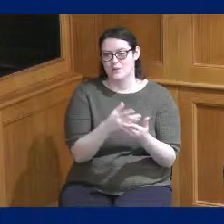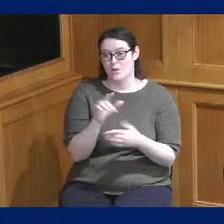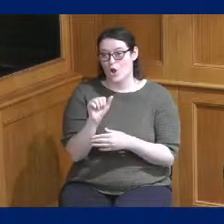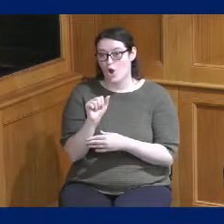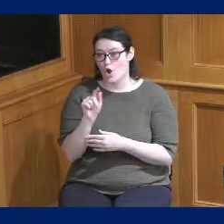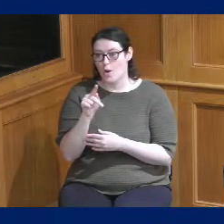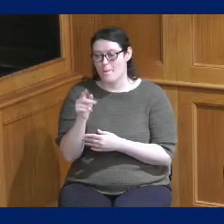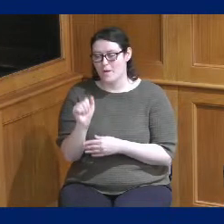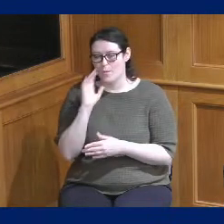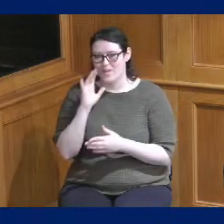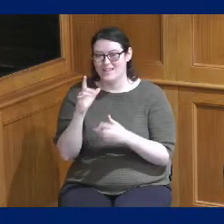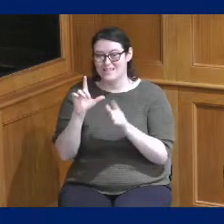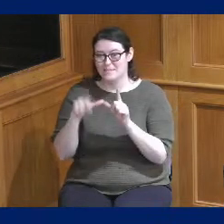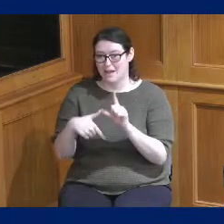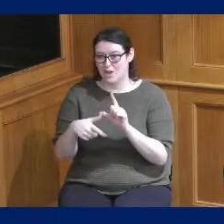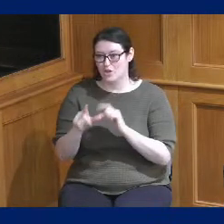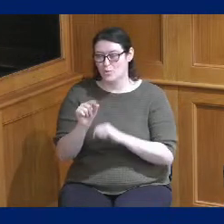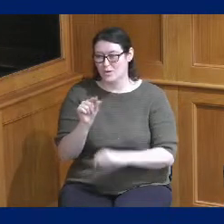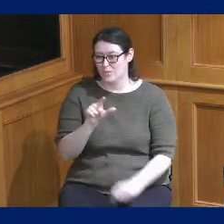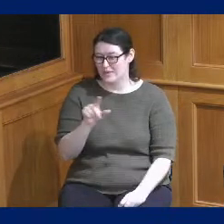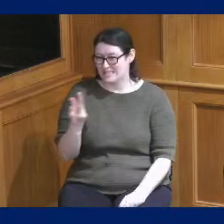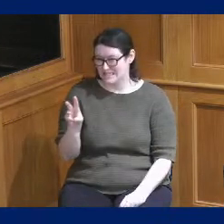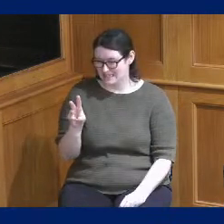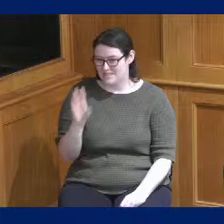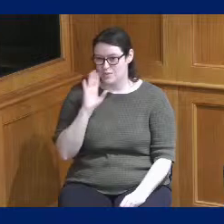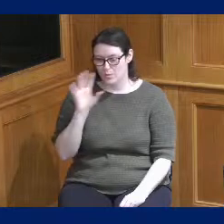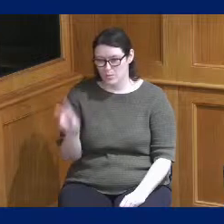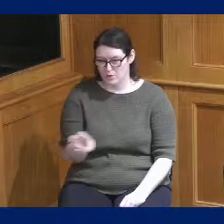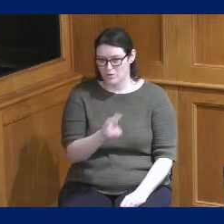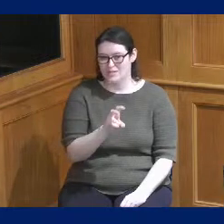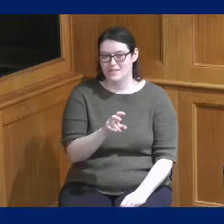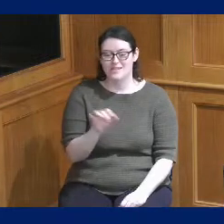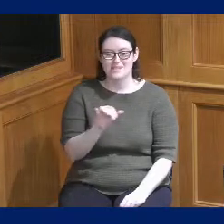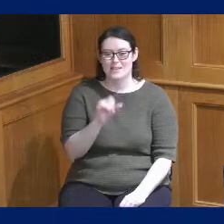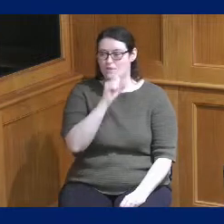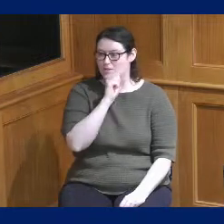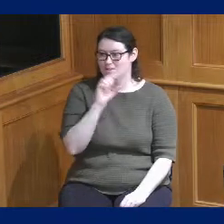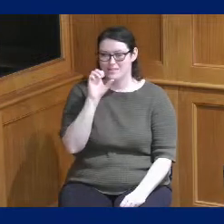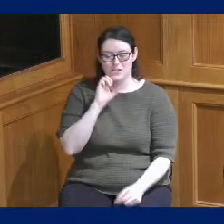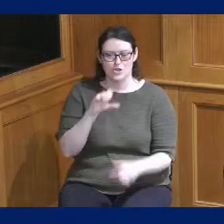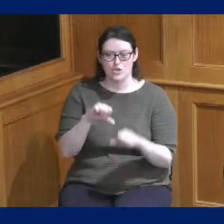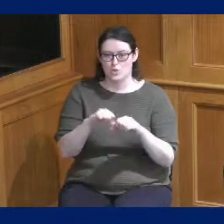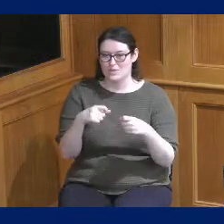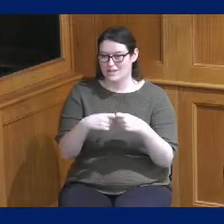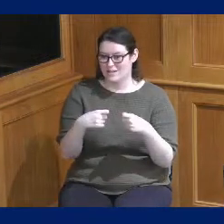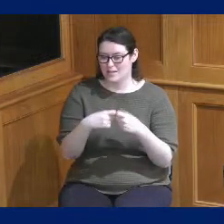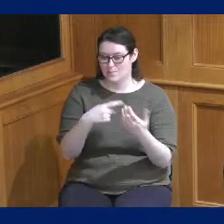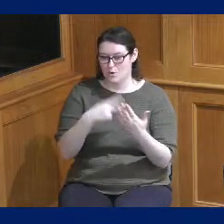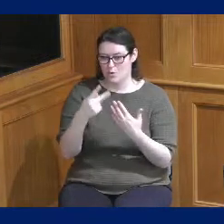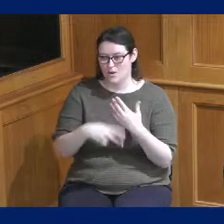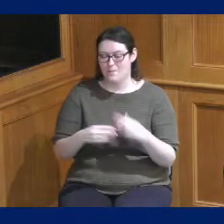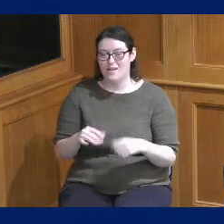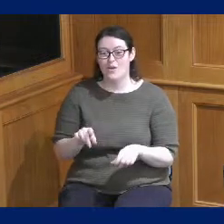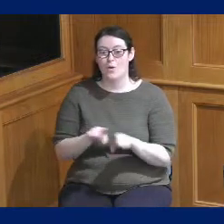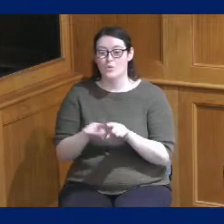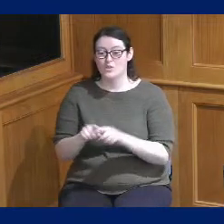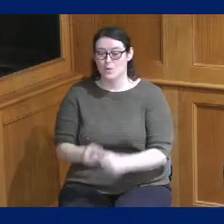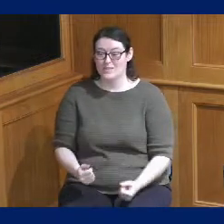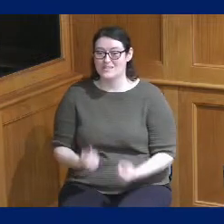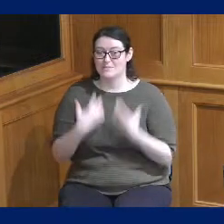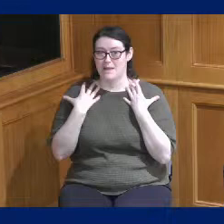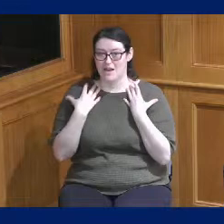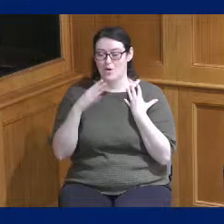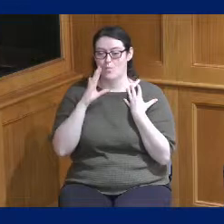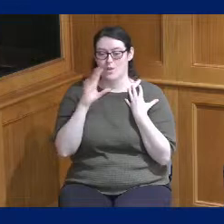expires? Same for the Senior Utility Assistance Program and Inspire. In Inspire's case, that is transitioned fully into the Children's